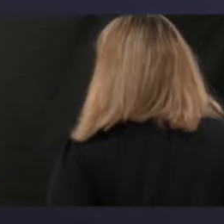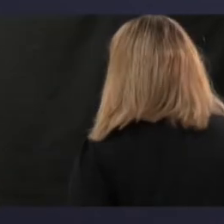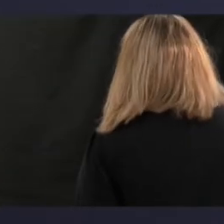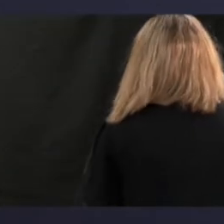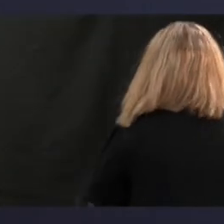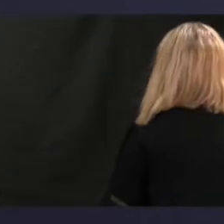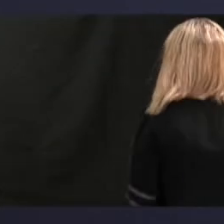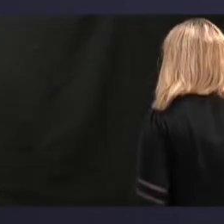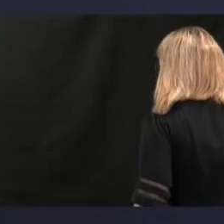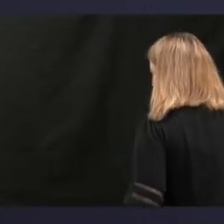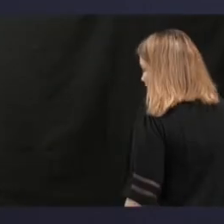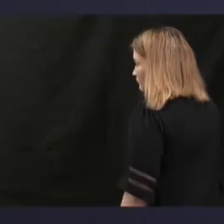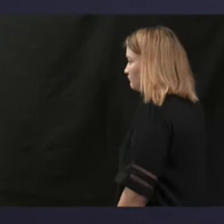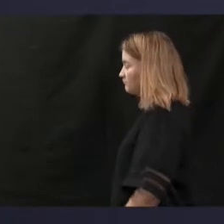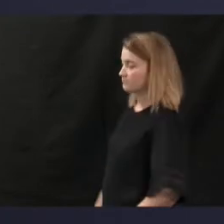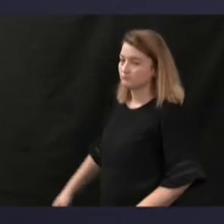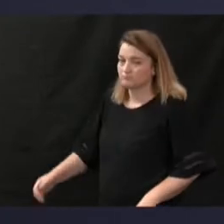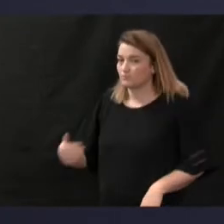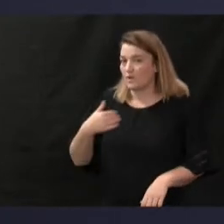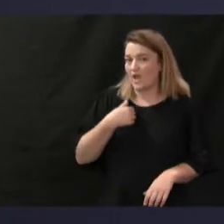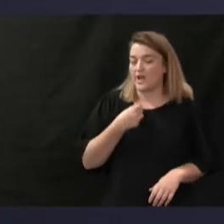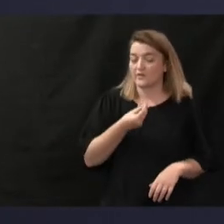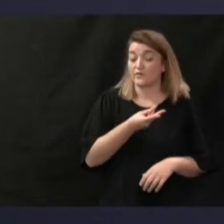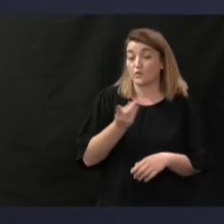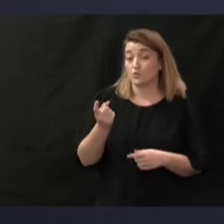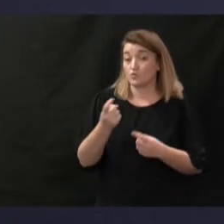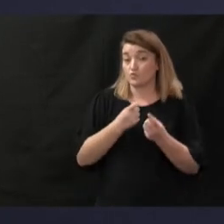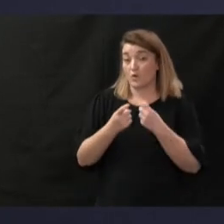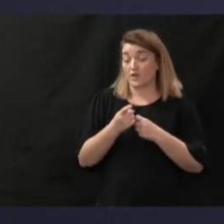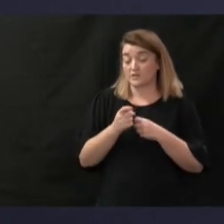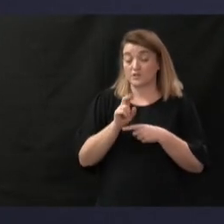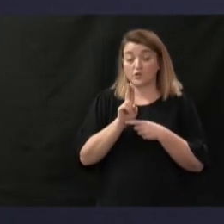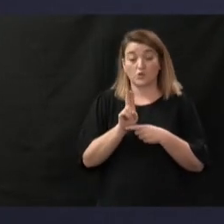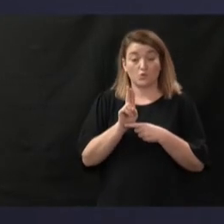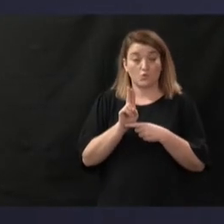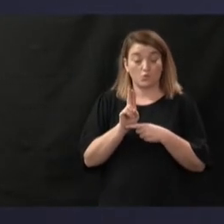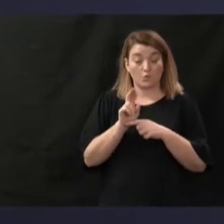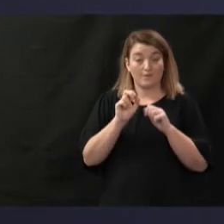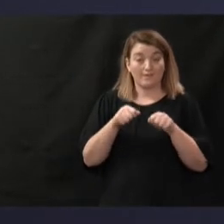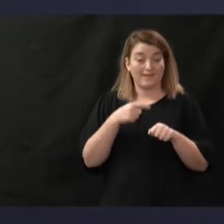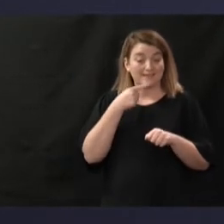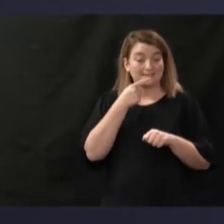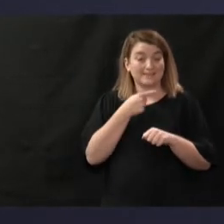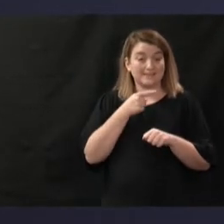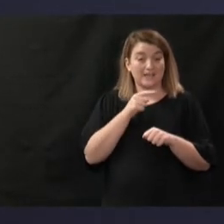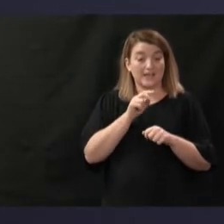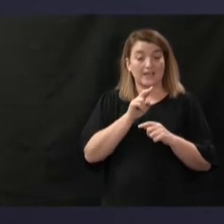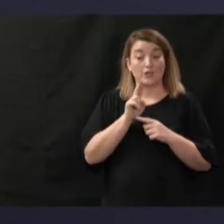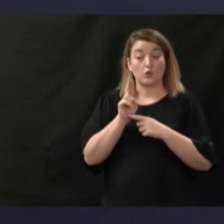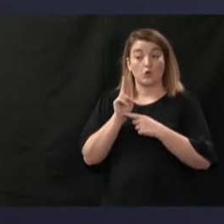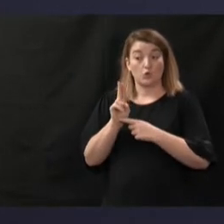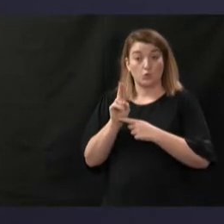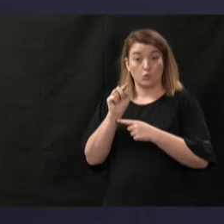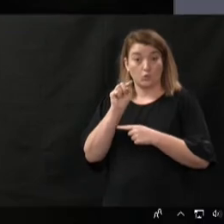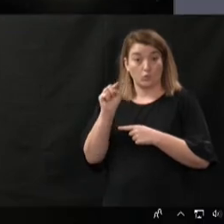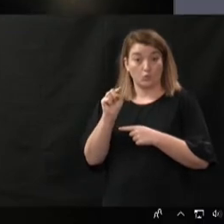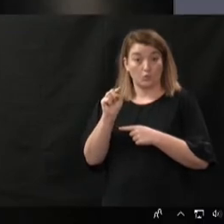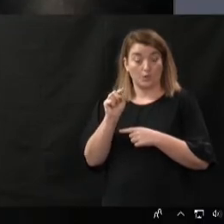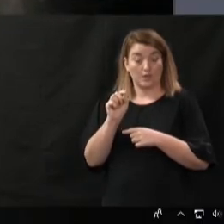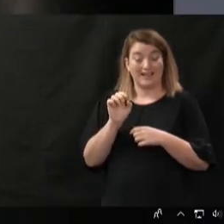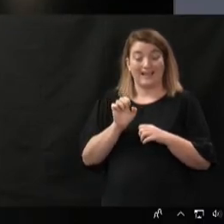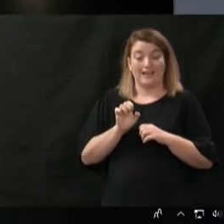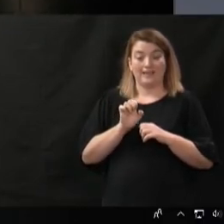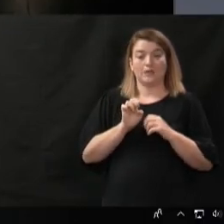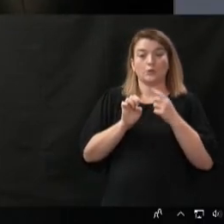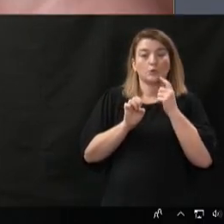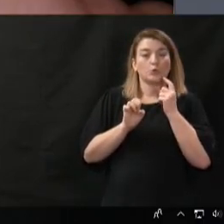say both you and oo. So I want to go over that again. If we look at the back